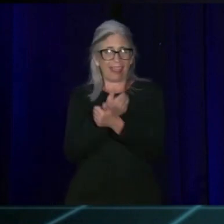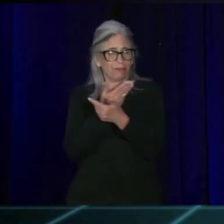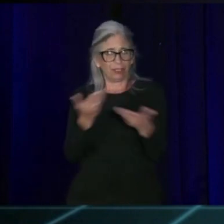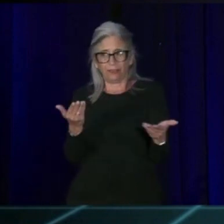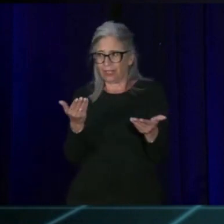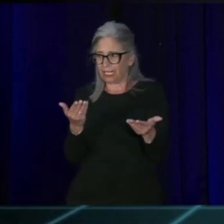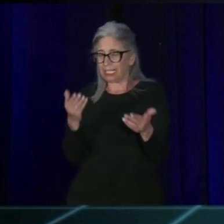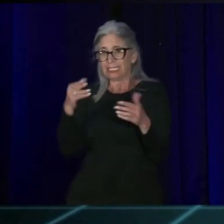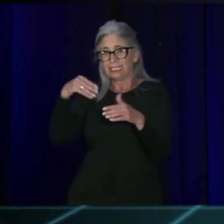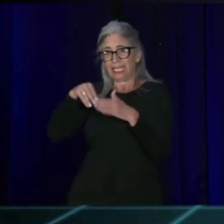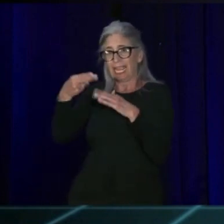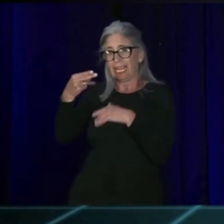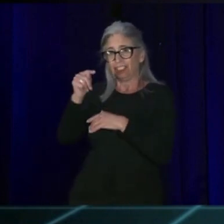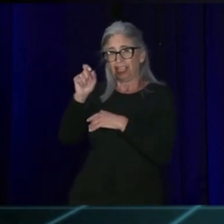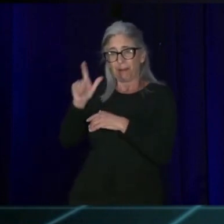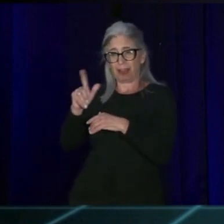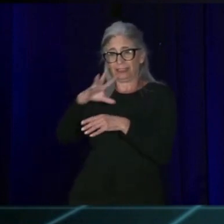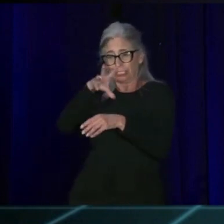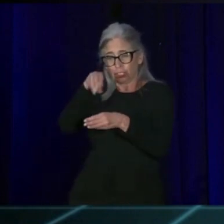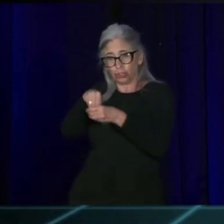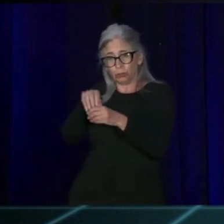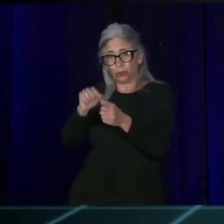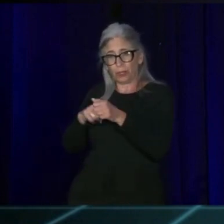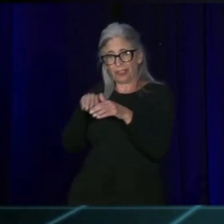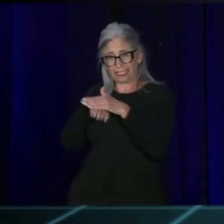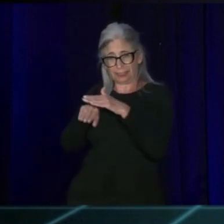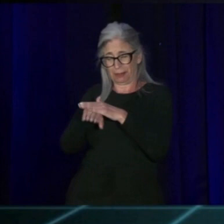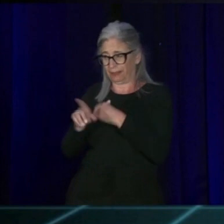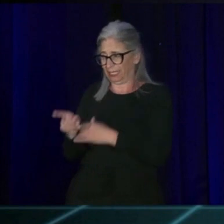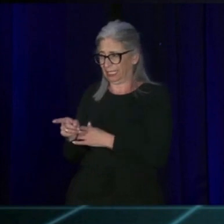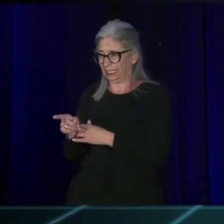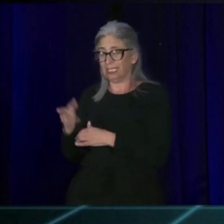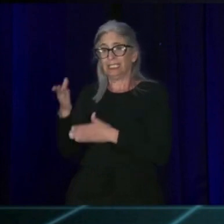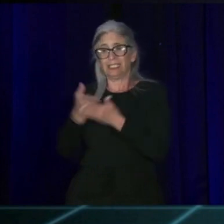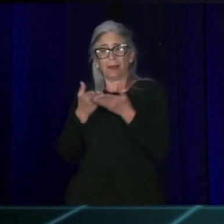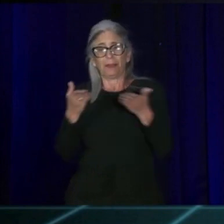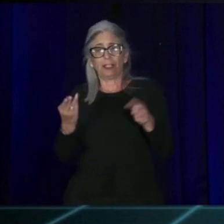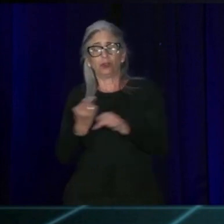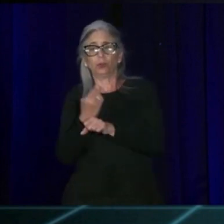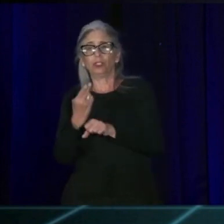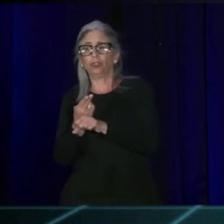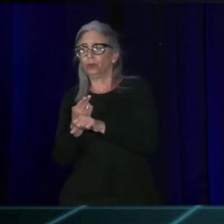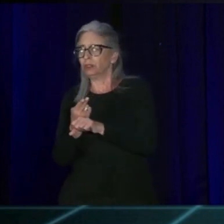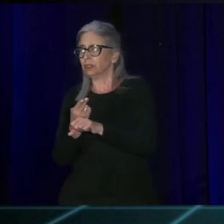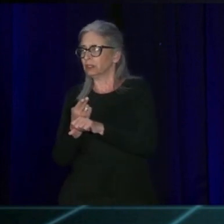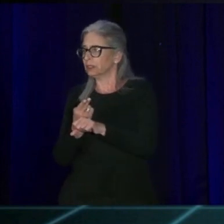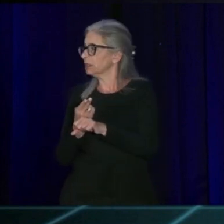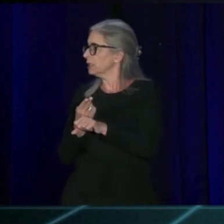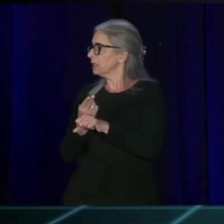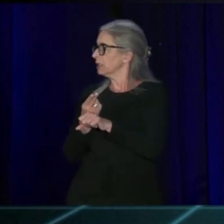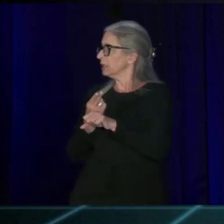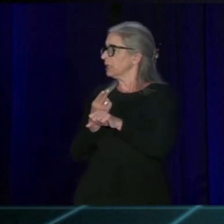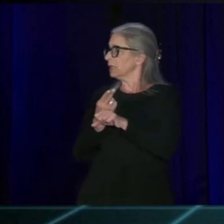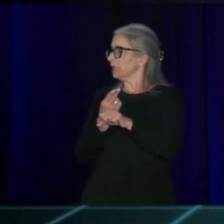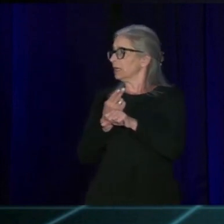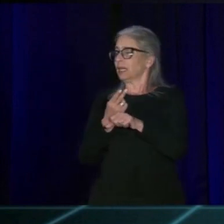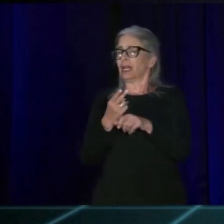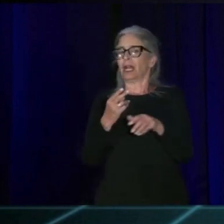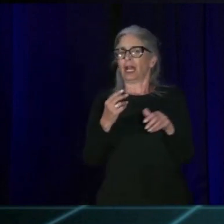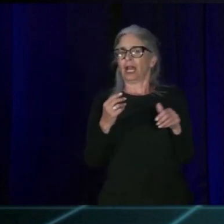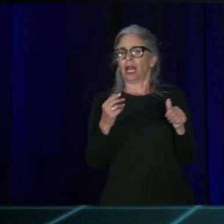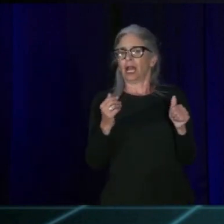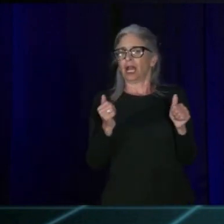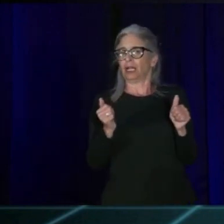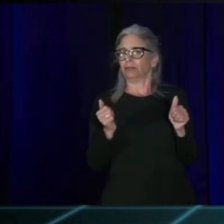HTML is included within the accessibility tree. Some of the things that we used for styling are omitted that don't contain any important accessibility